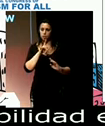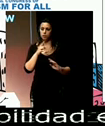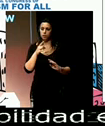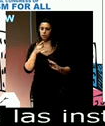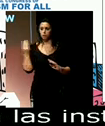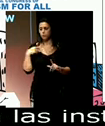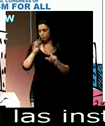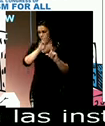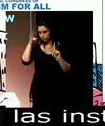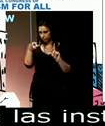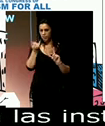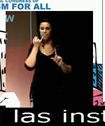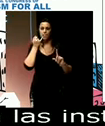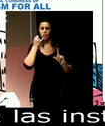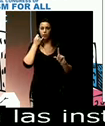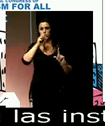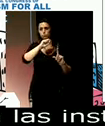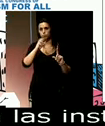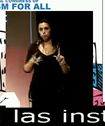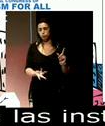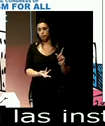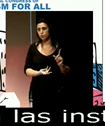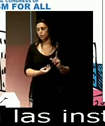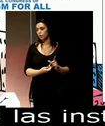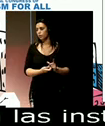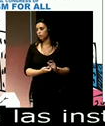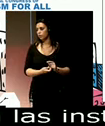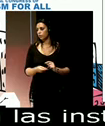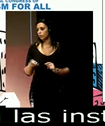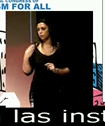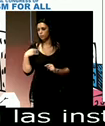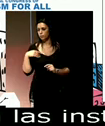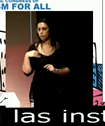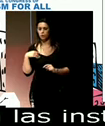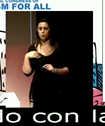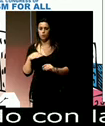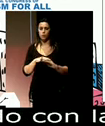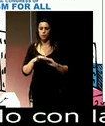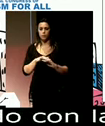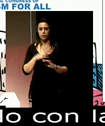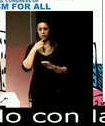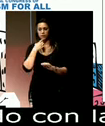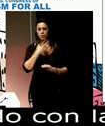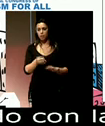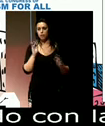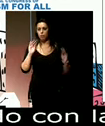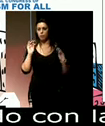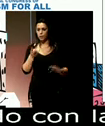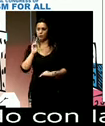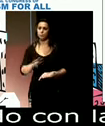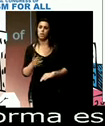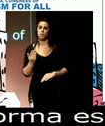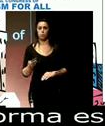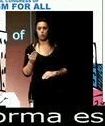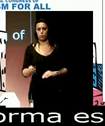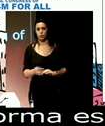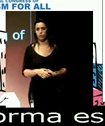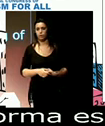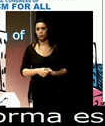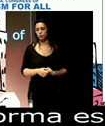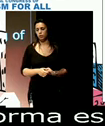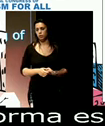training is extremely important element. Basic training of welcome and hospitality is provided